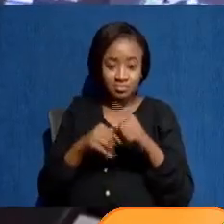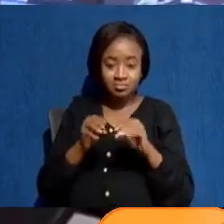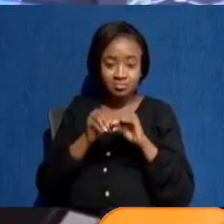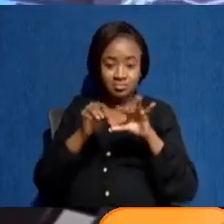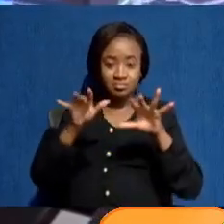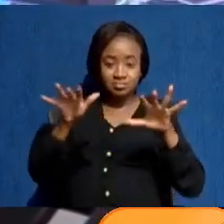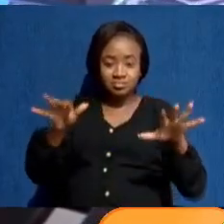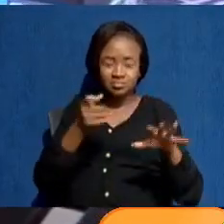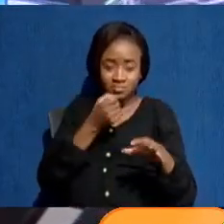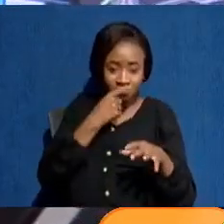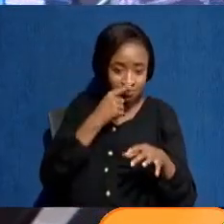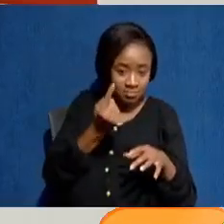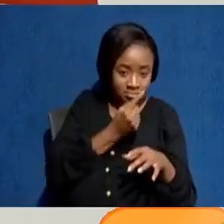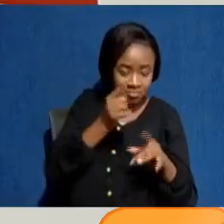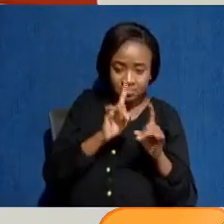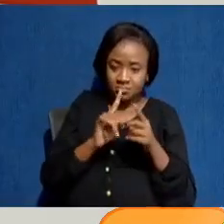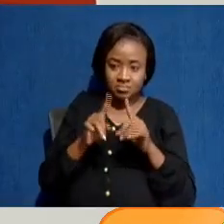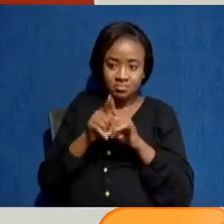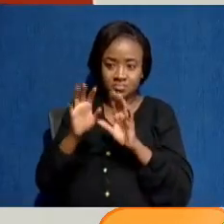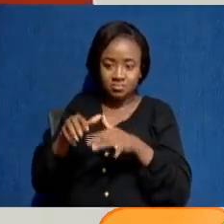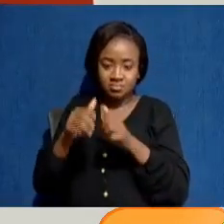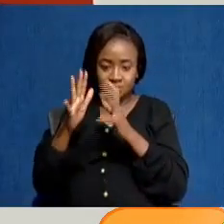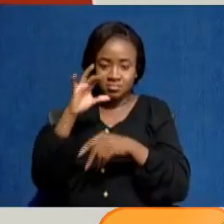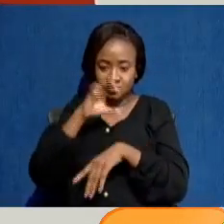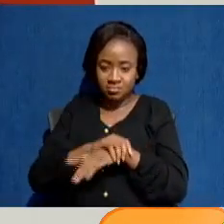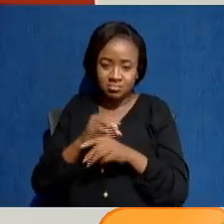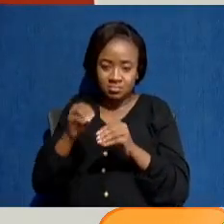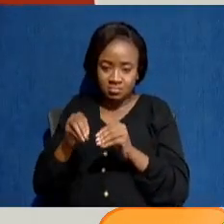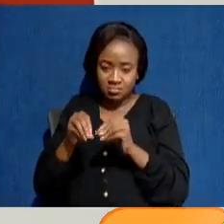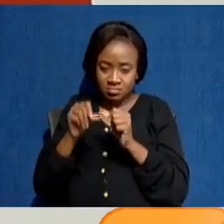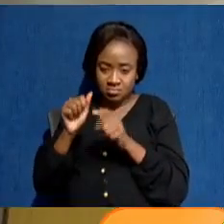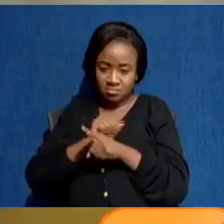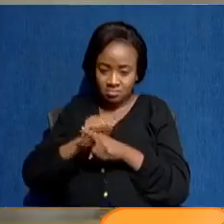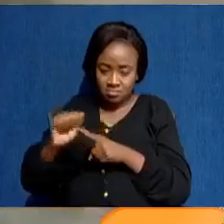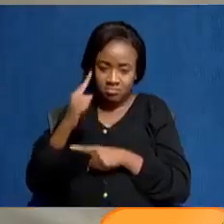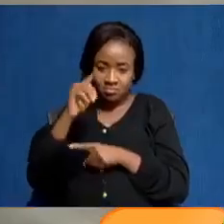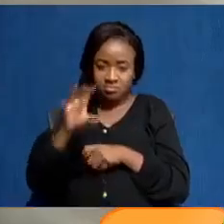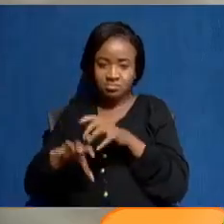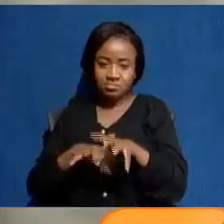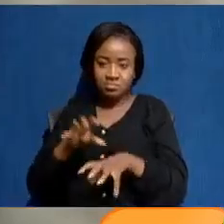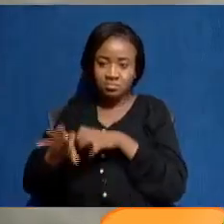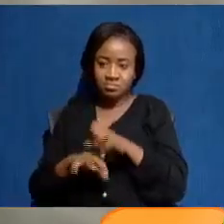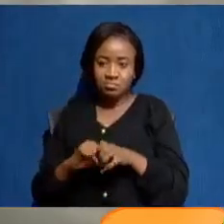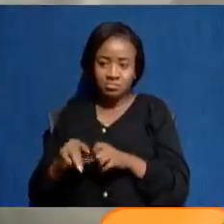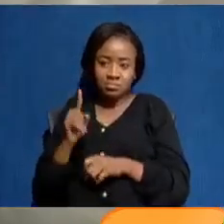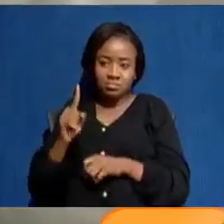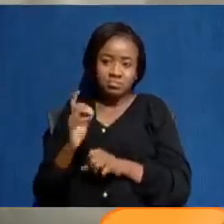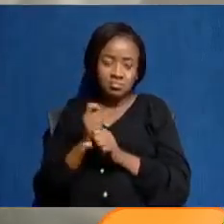wings beyond medicine. Farmers now receive high-quality semen within minutes, cutting delays that once led to